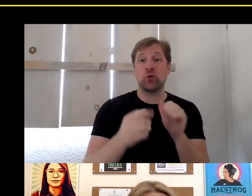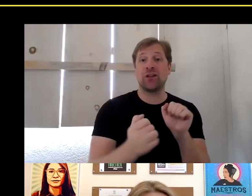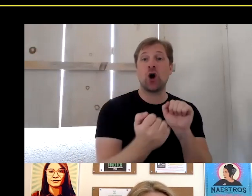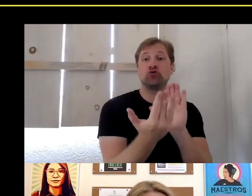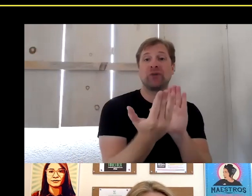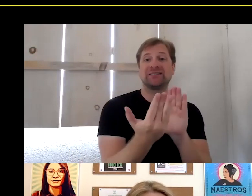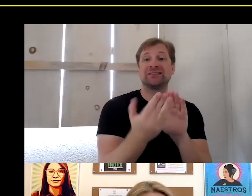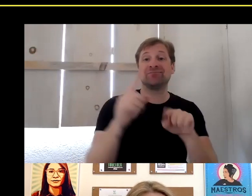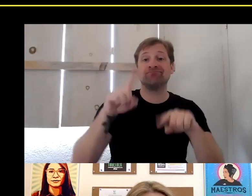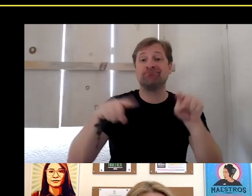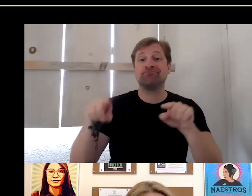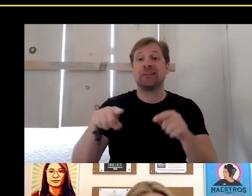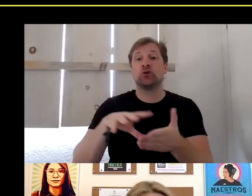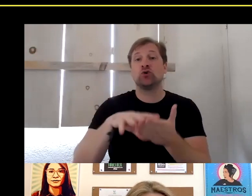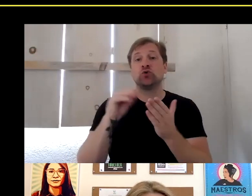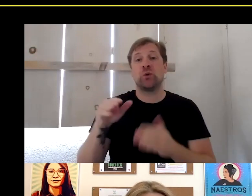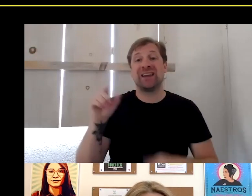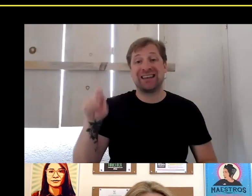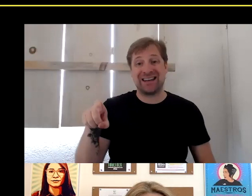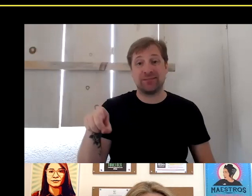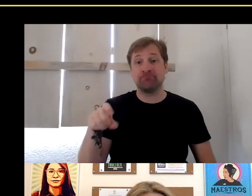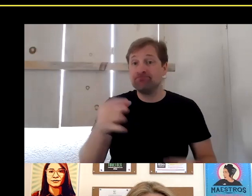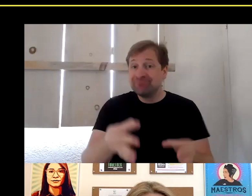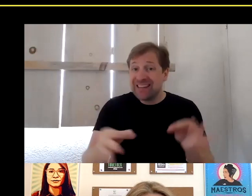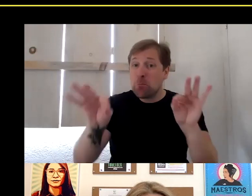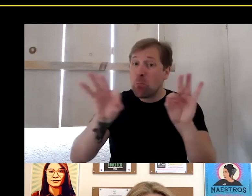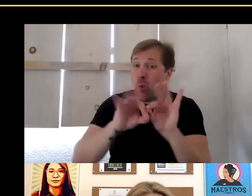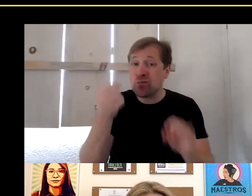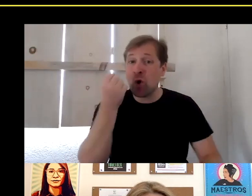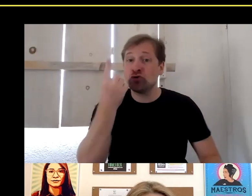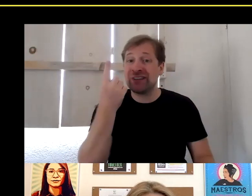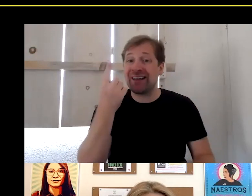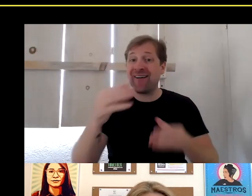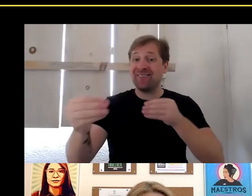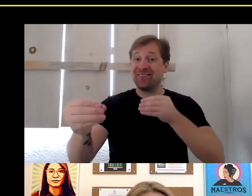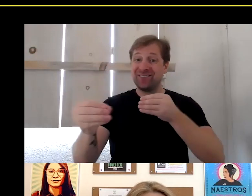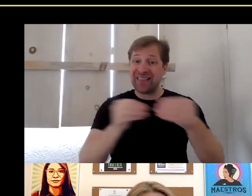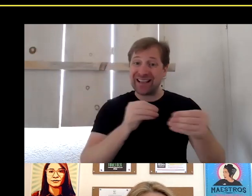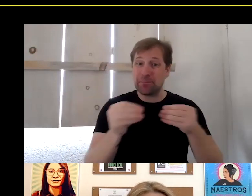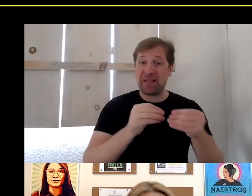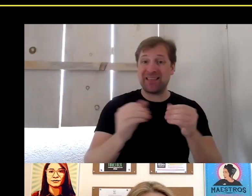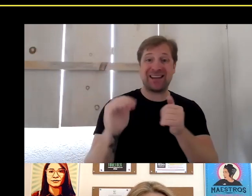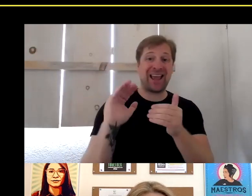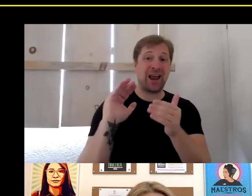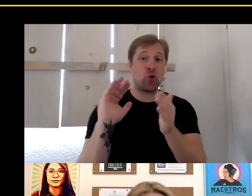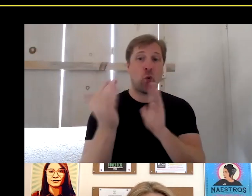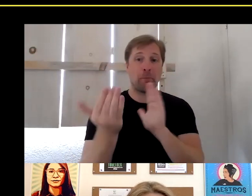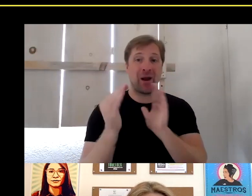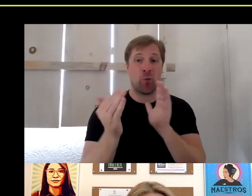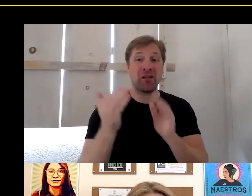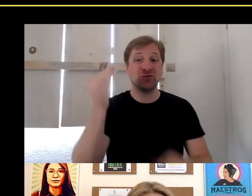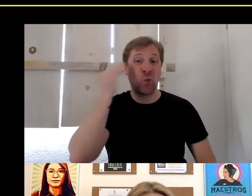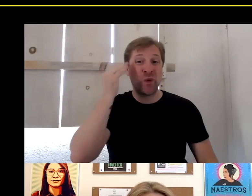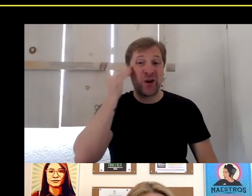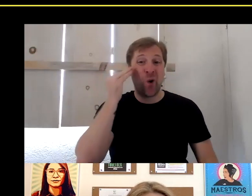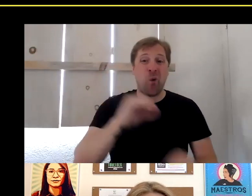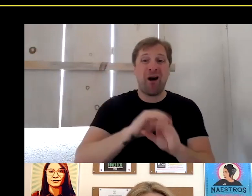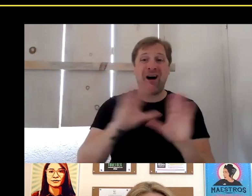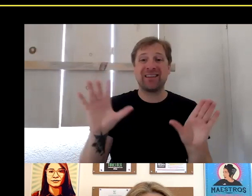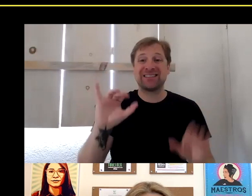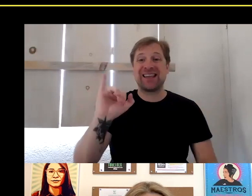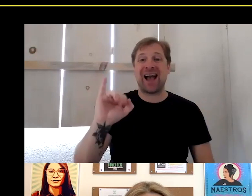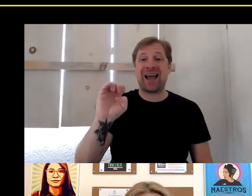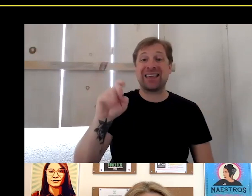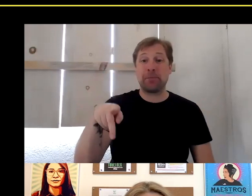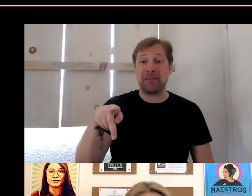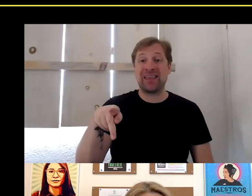needs. And it's really important to understand flexibility and comparable because obviously we know that our